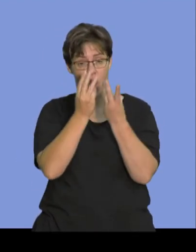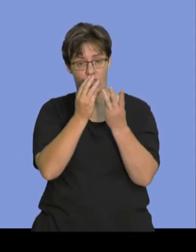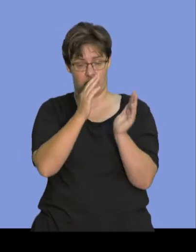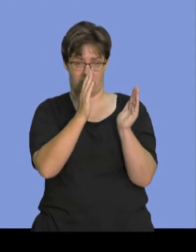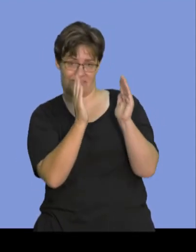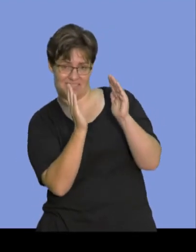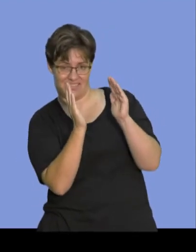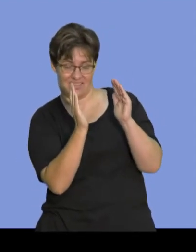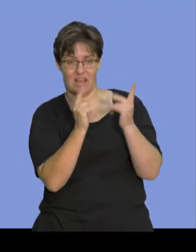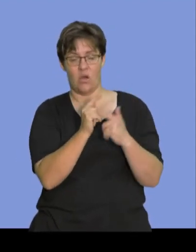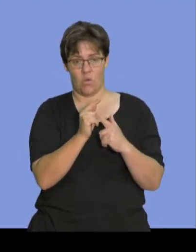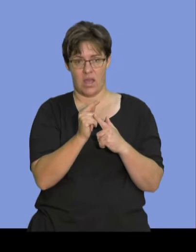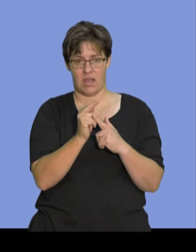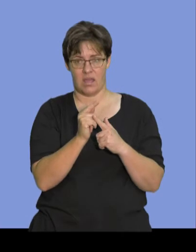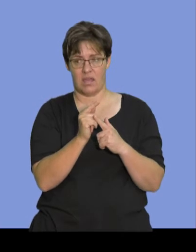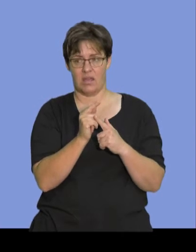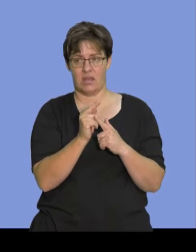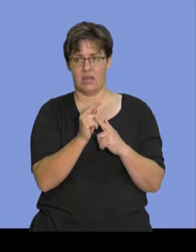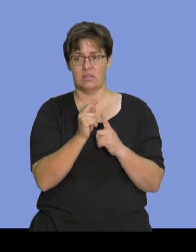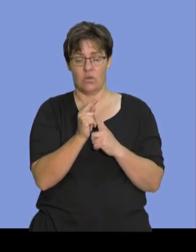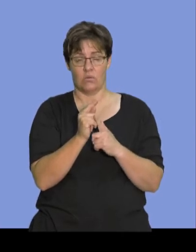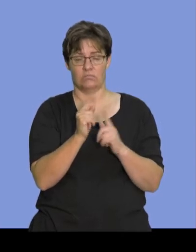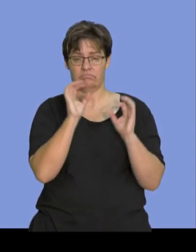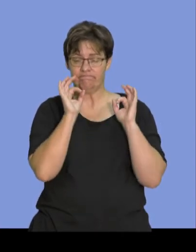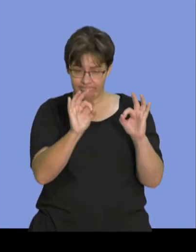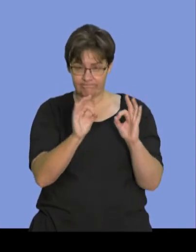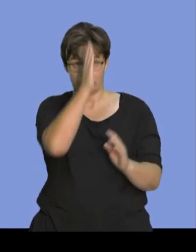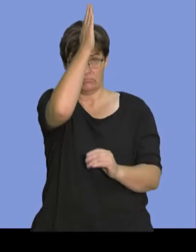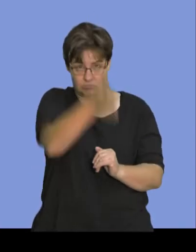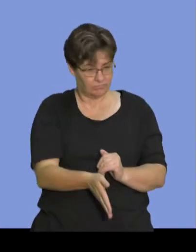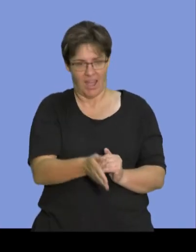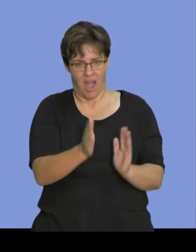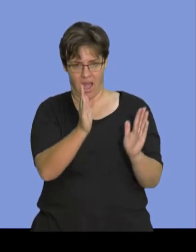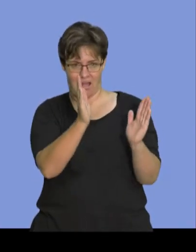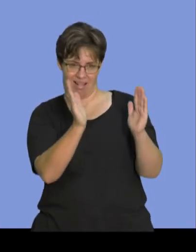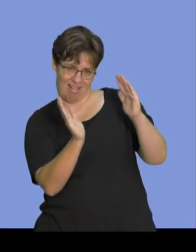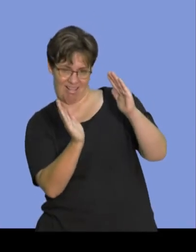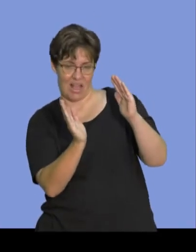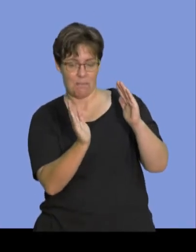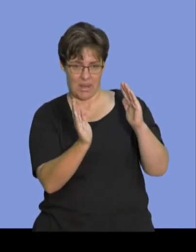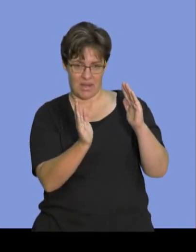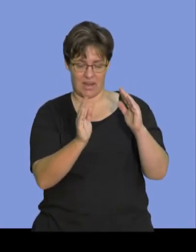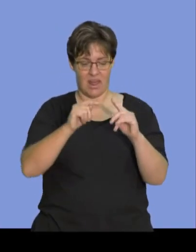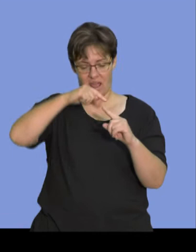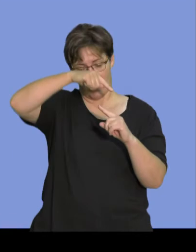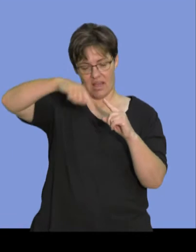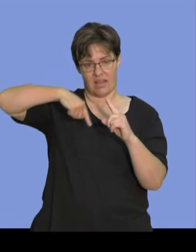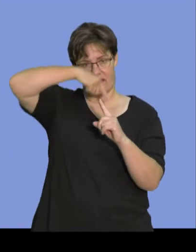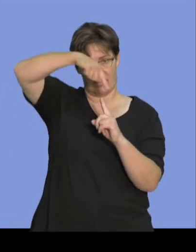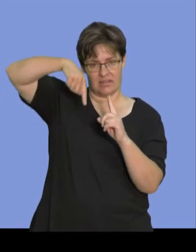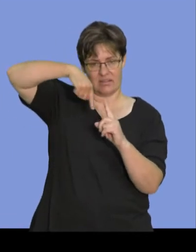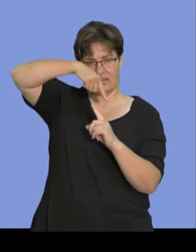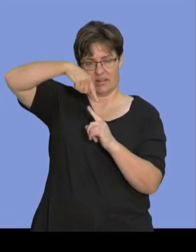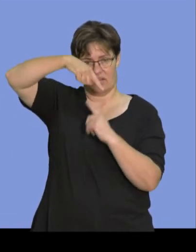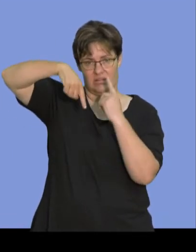is an angle of declination, okay? So this is the axis on which the Earth rotates. So when we talk about the